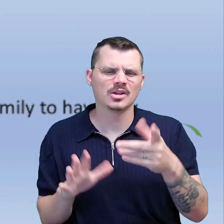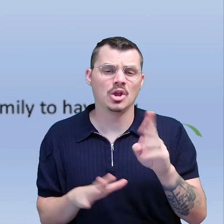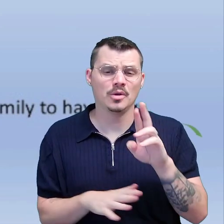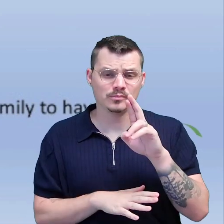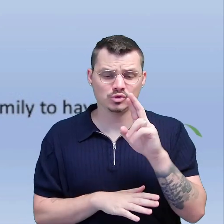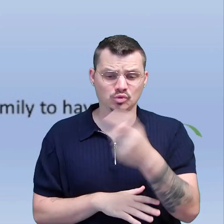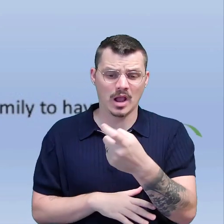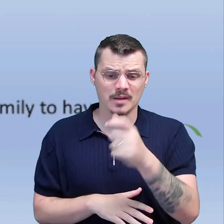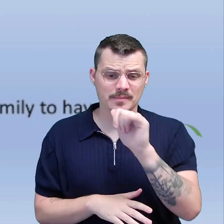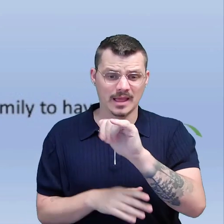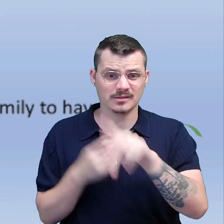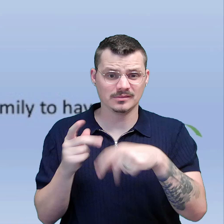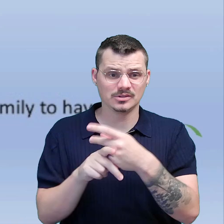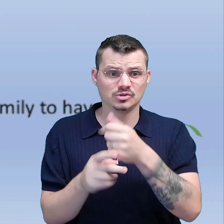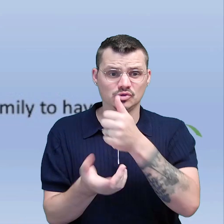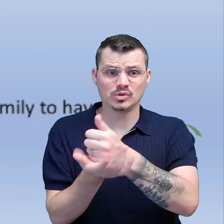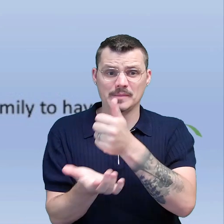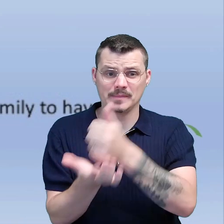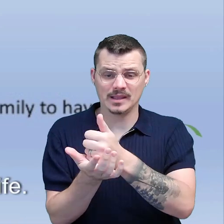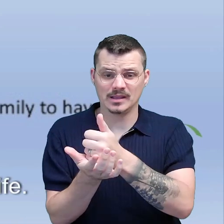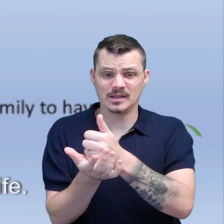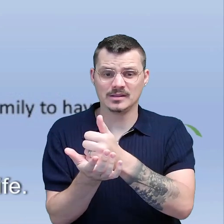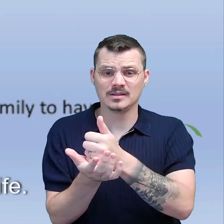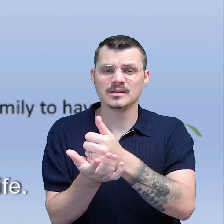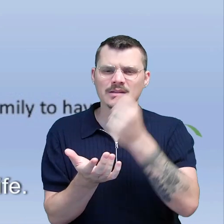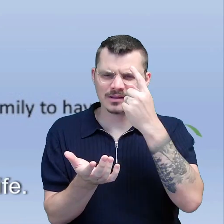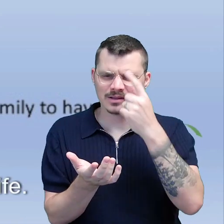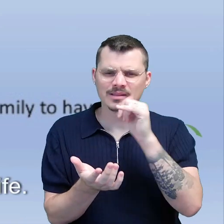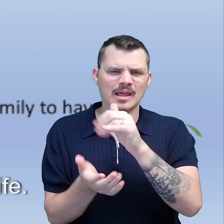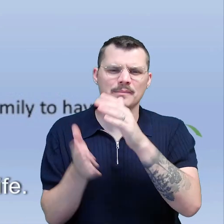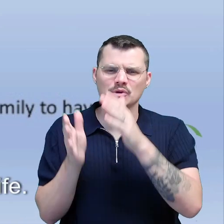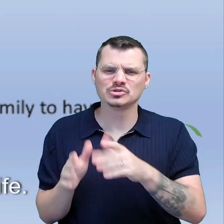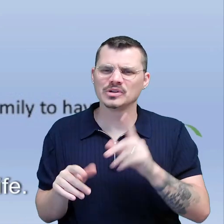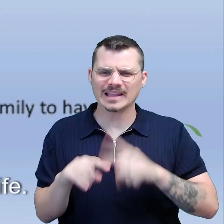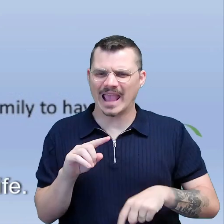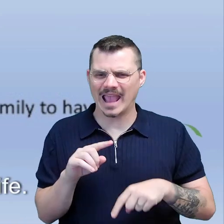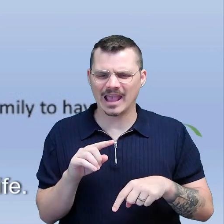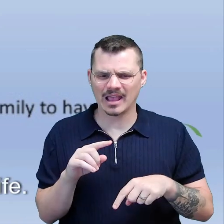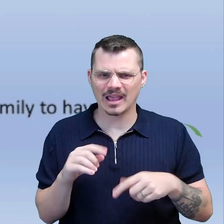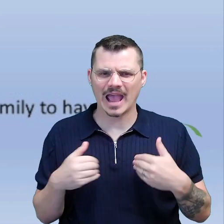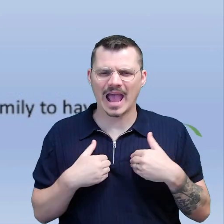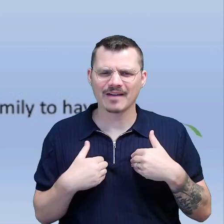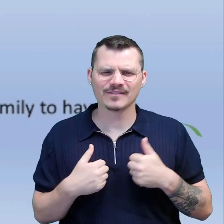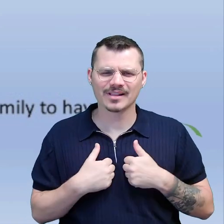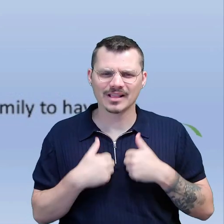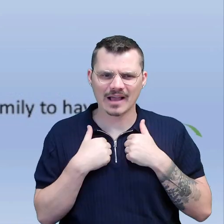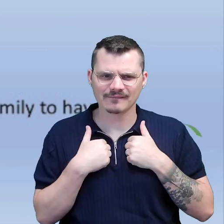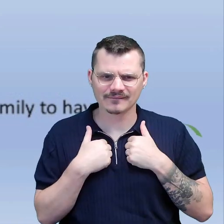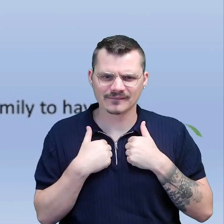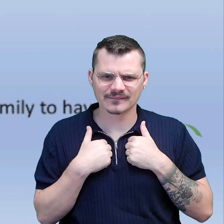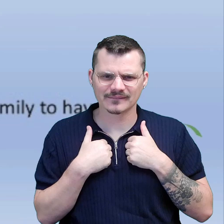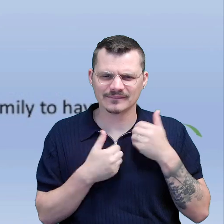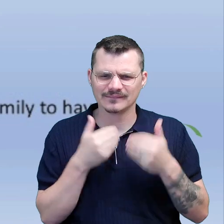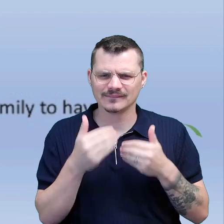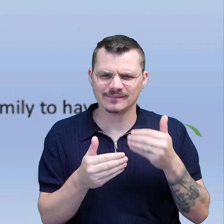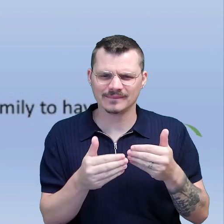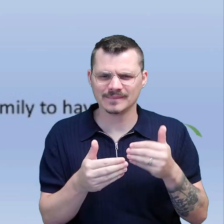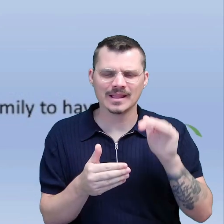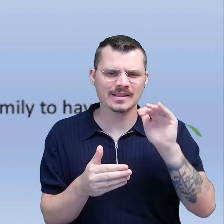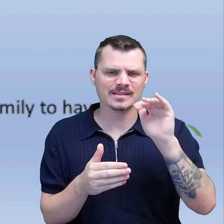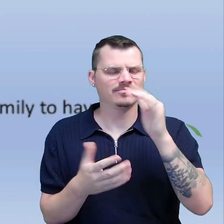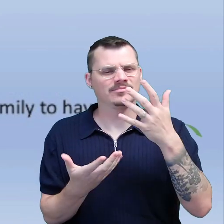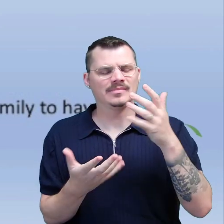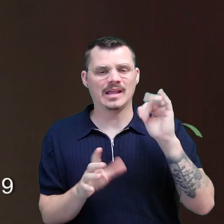prescribe a treatment protocol that makes it so the person can't have a life. This idea